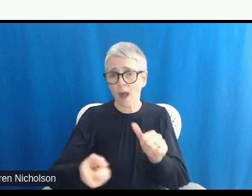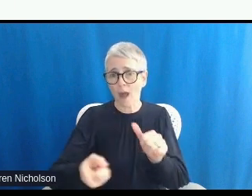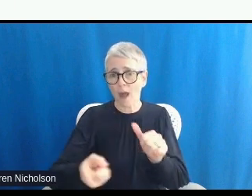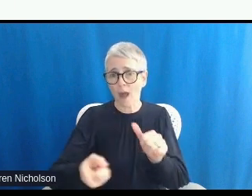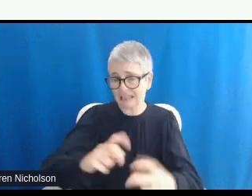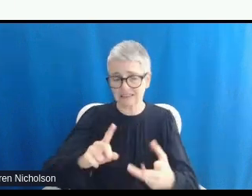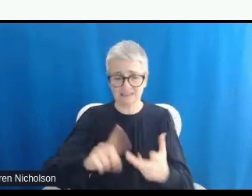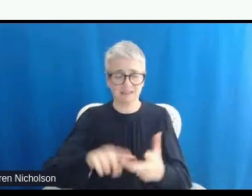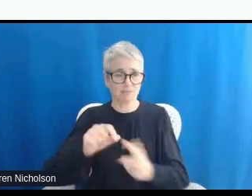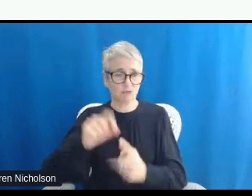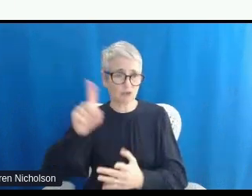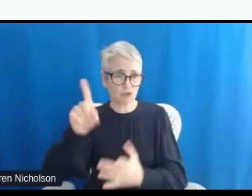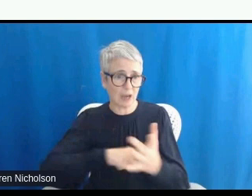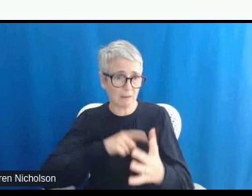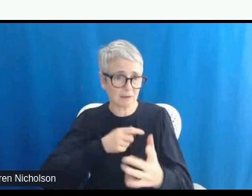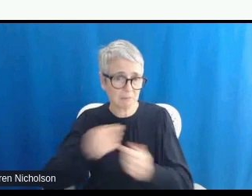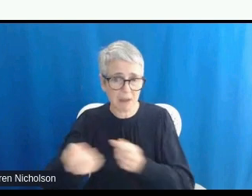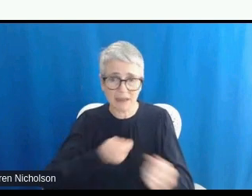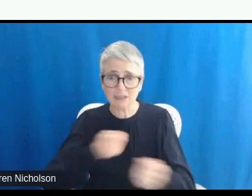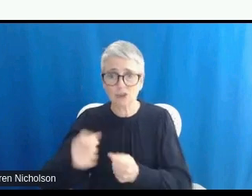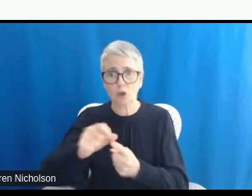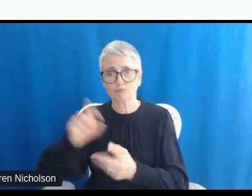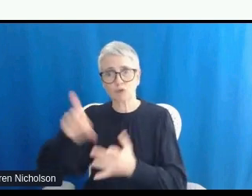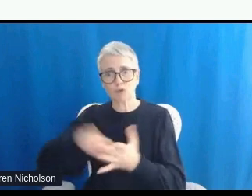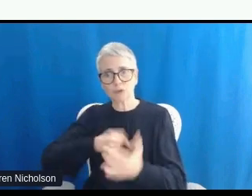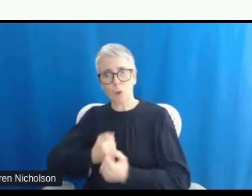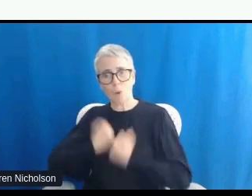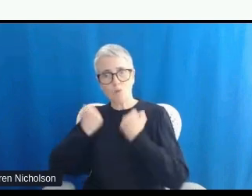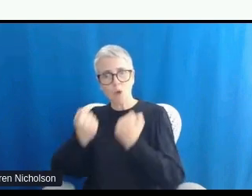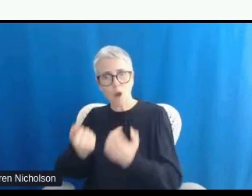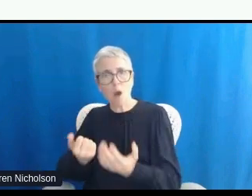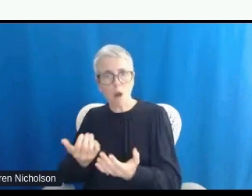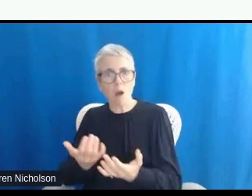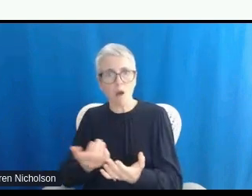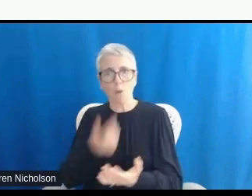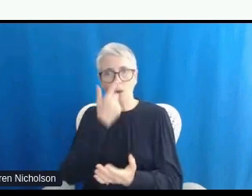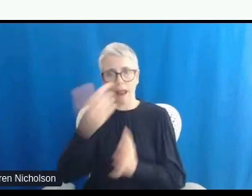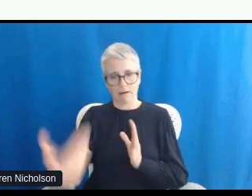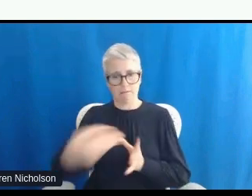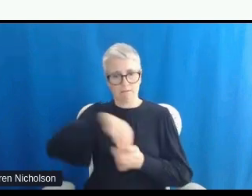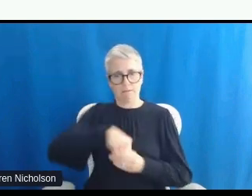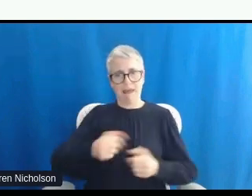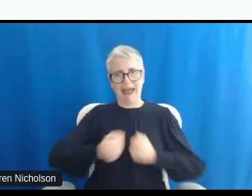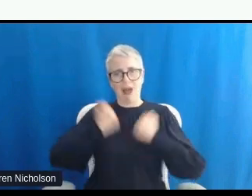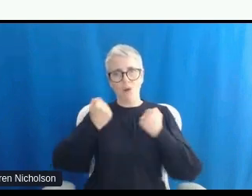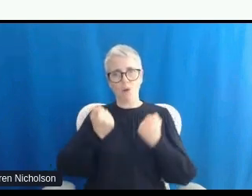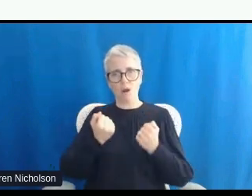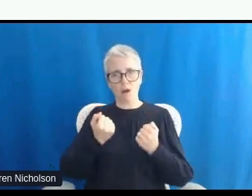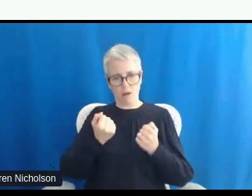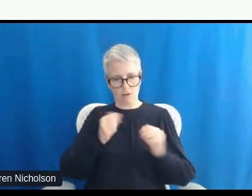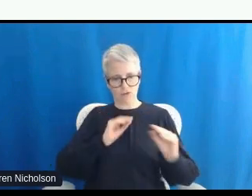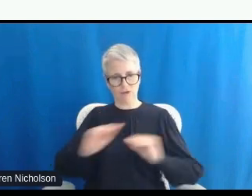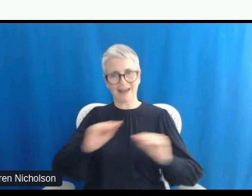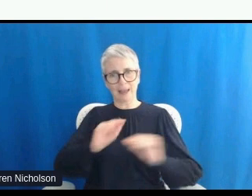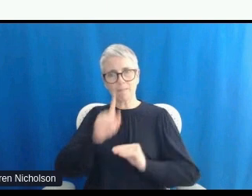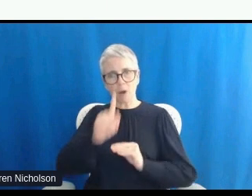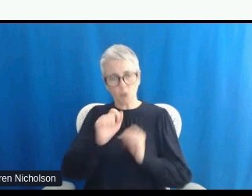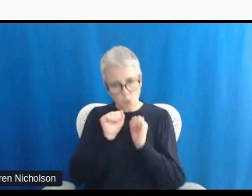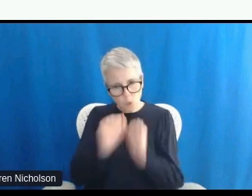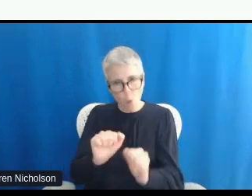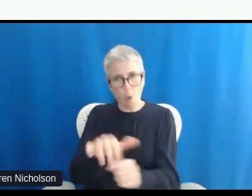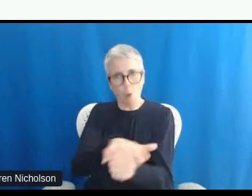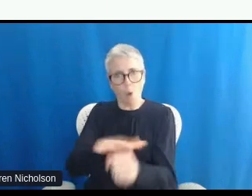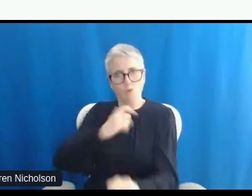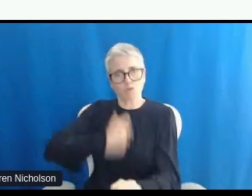project manager, or product owner, you can attend one of our bespoke training courses designed specifically for that job